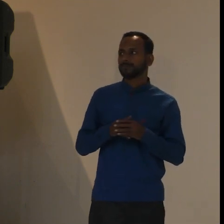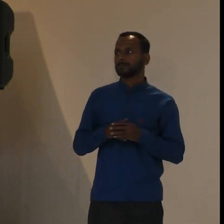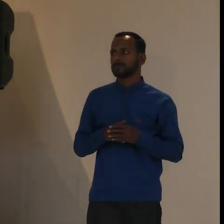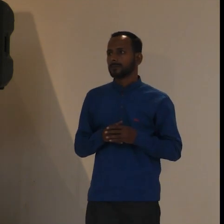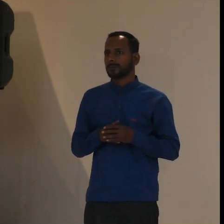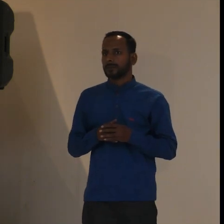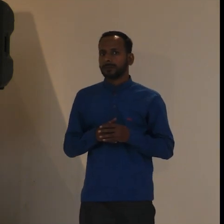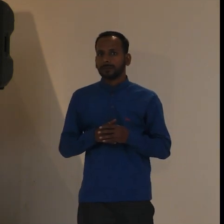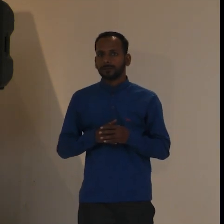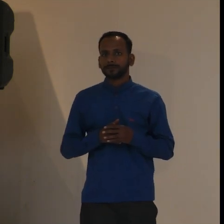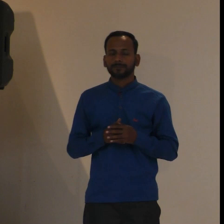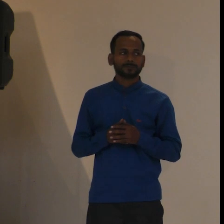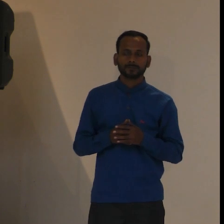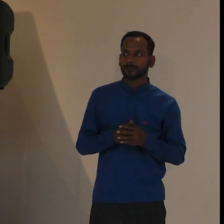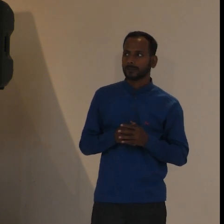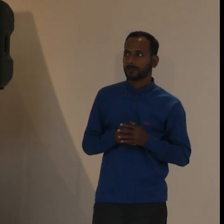Yes.